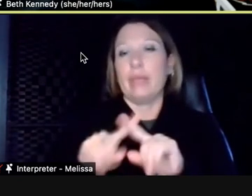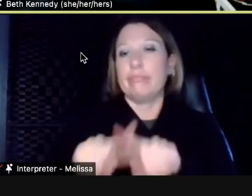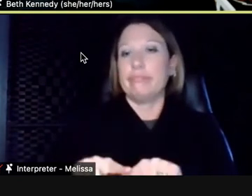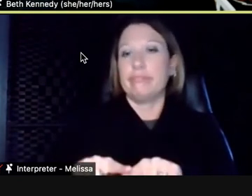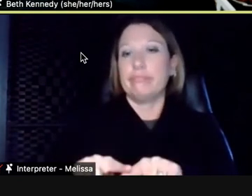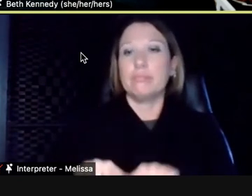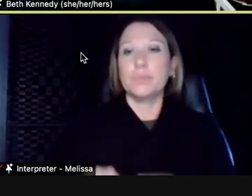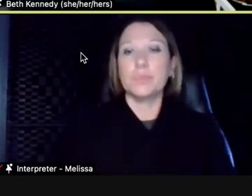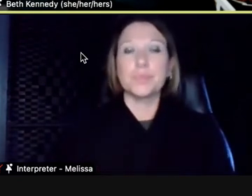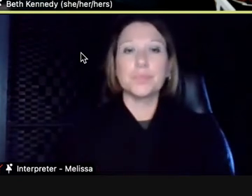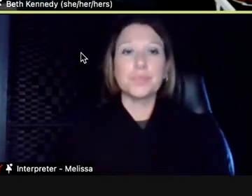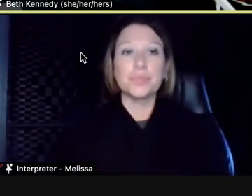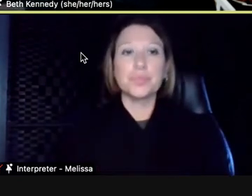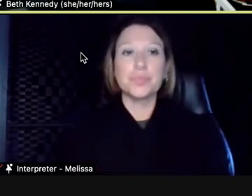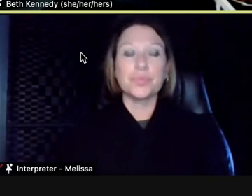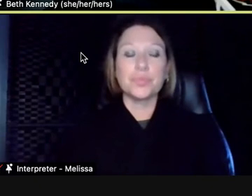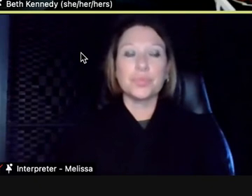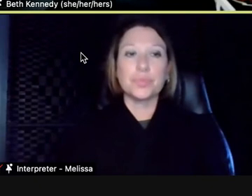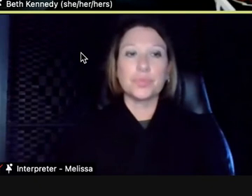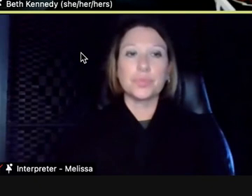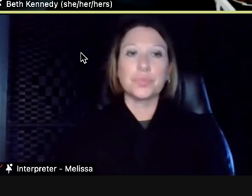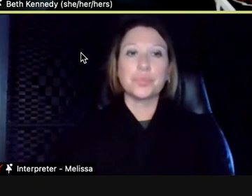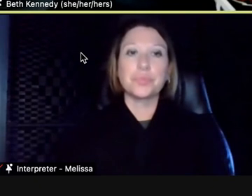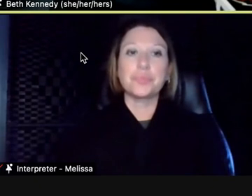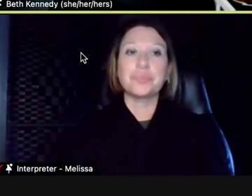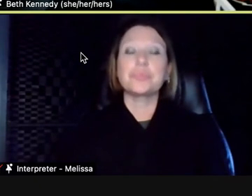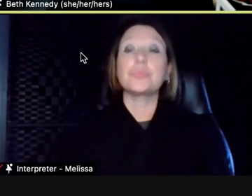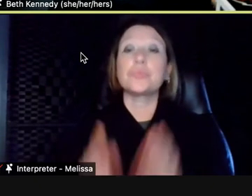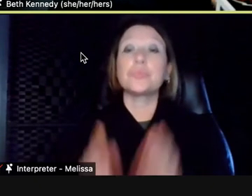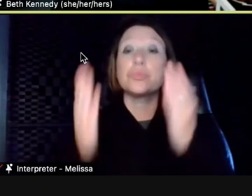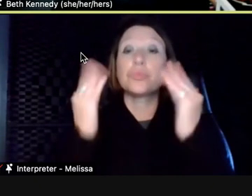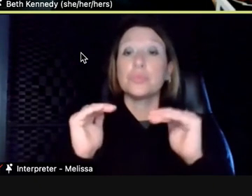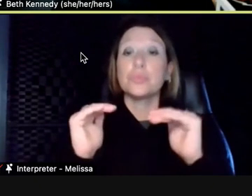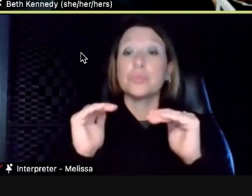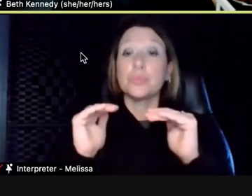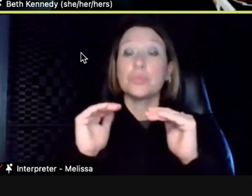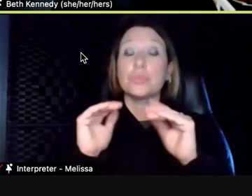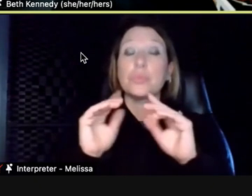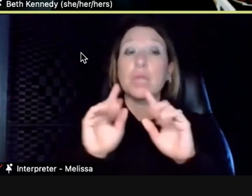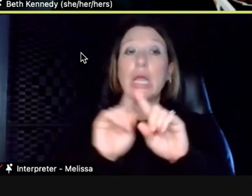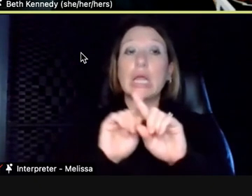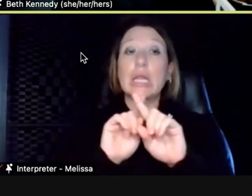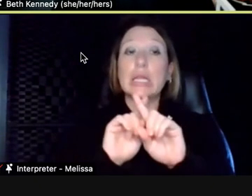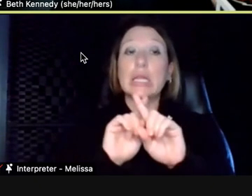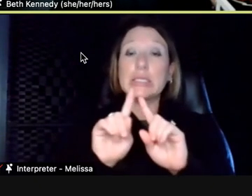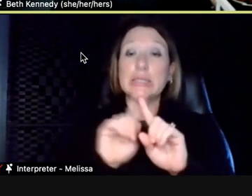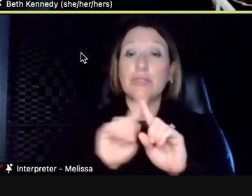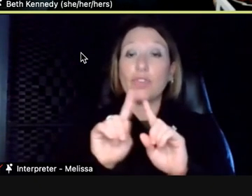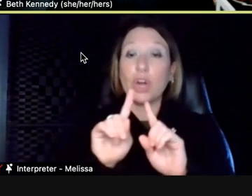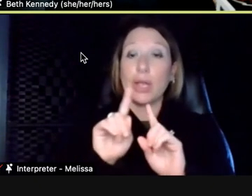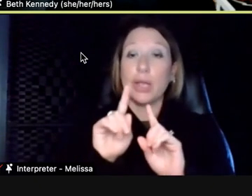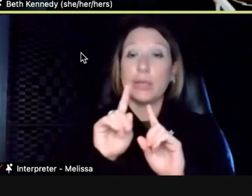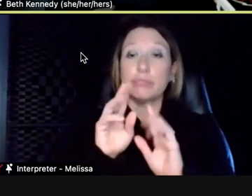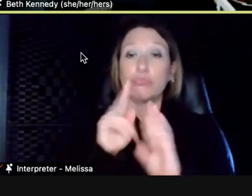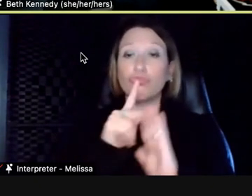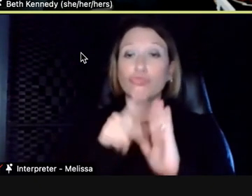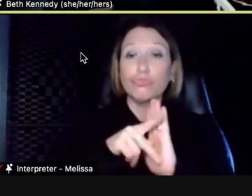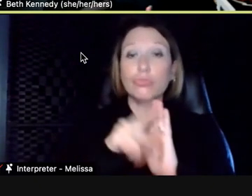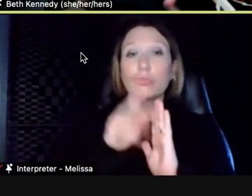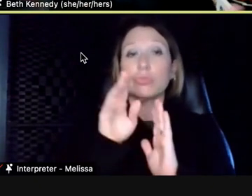So here we have the principles of intervention that I mentioned I was going to cover.